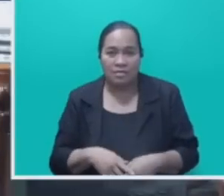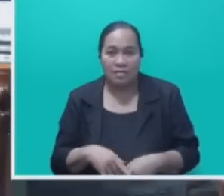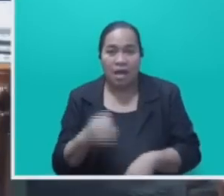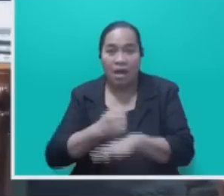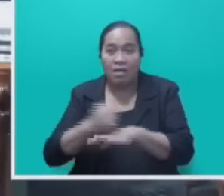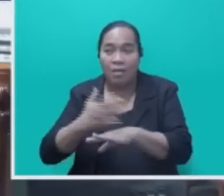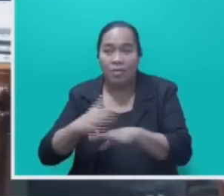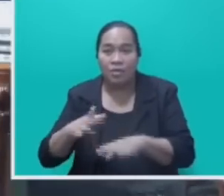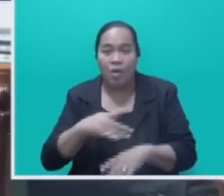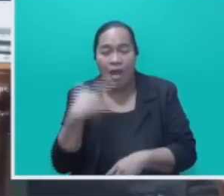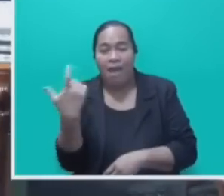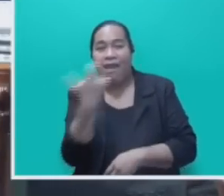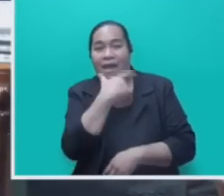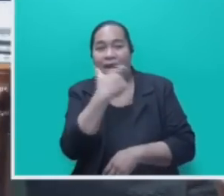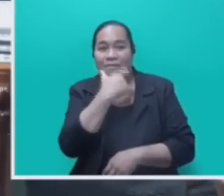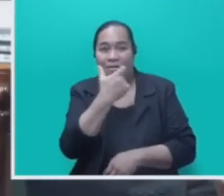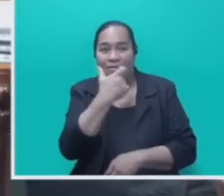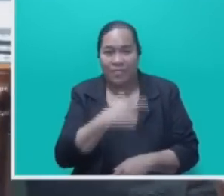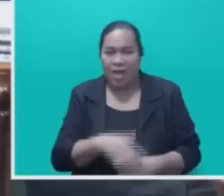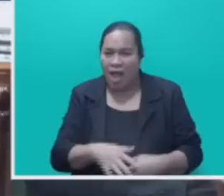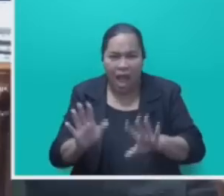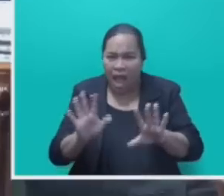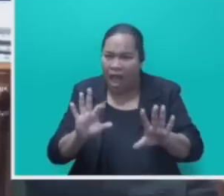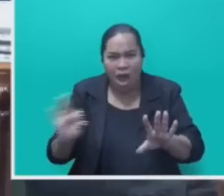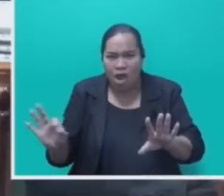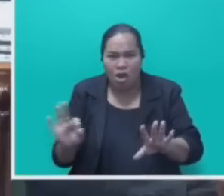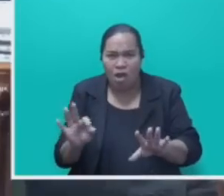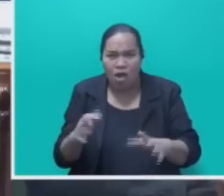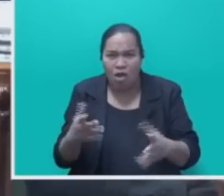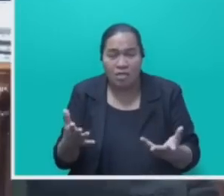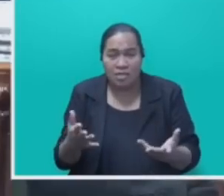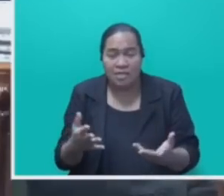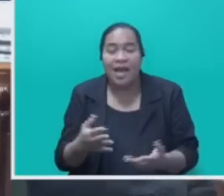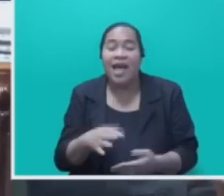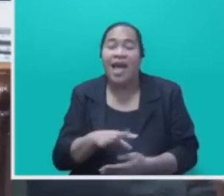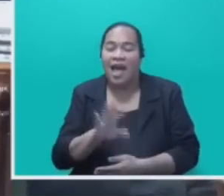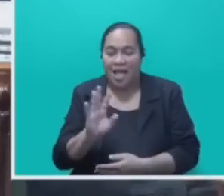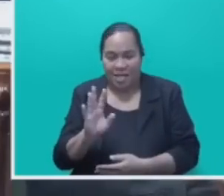I'm not kidding. They believe